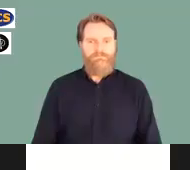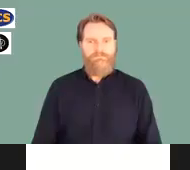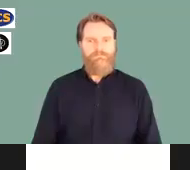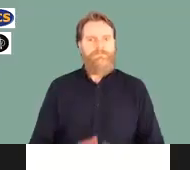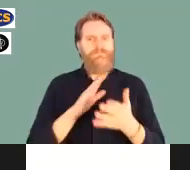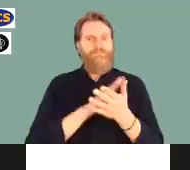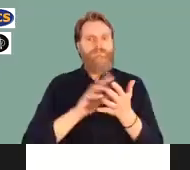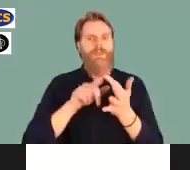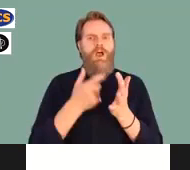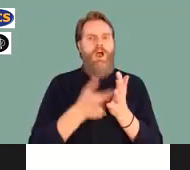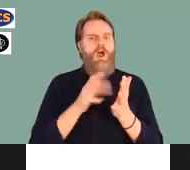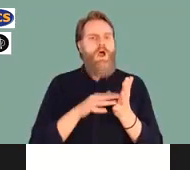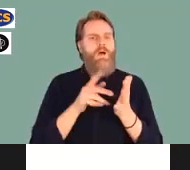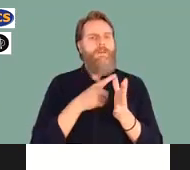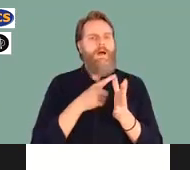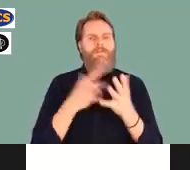there?